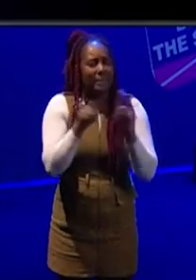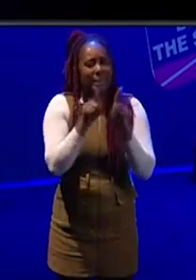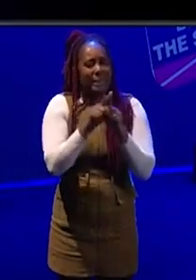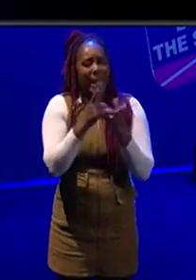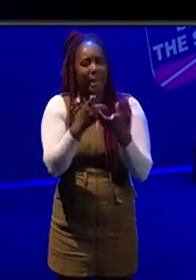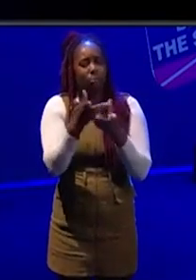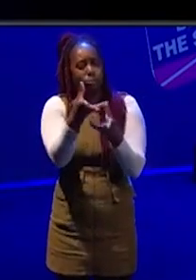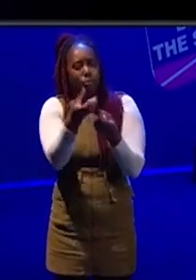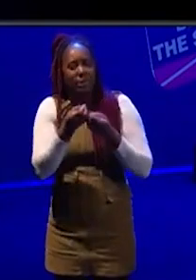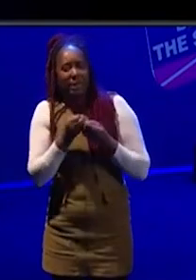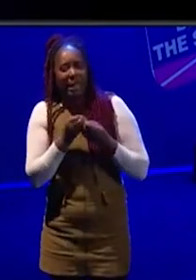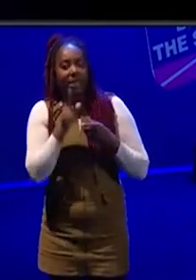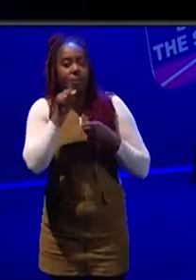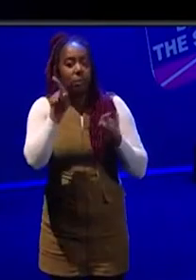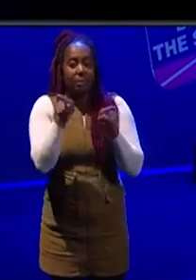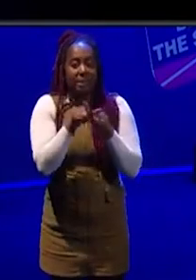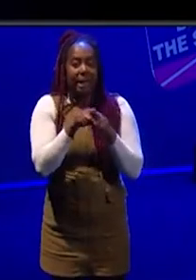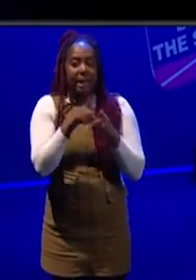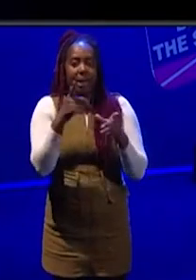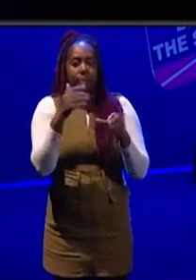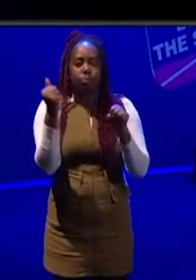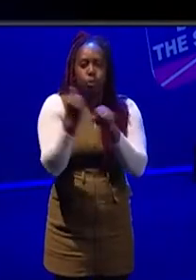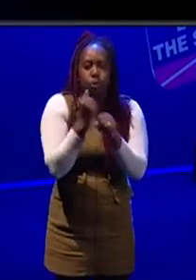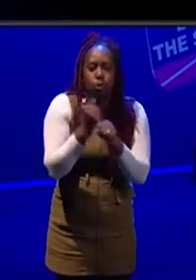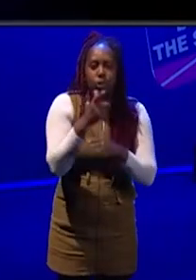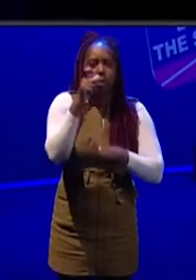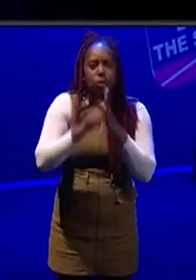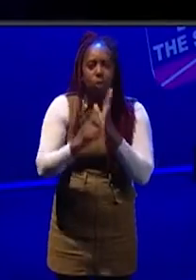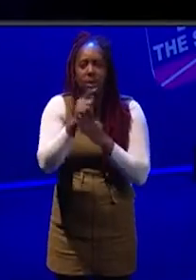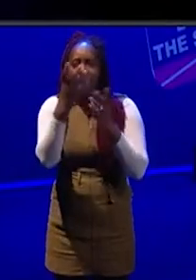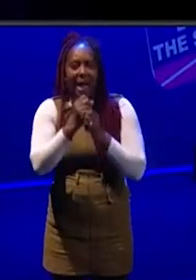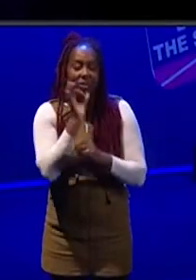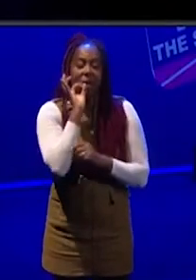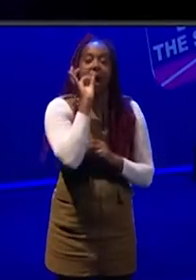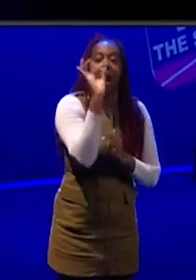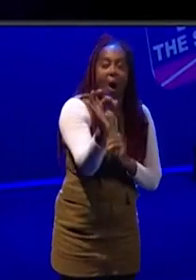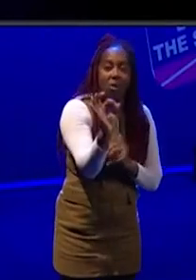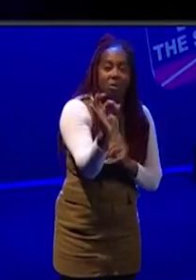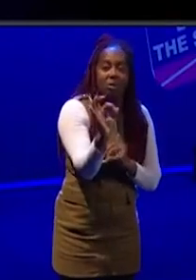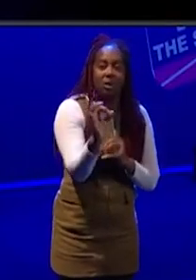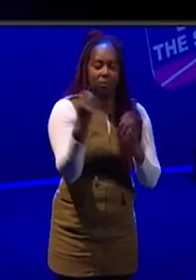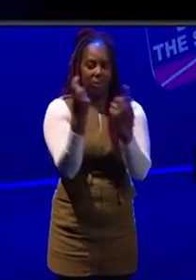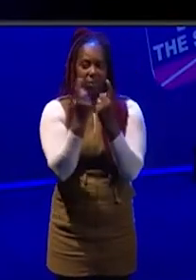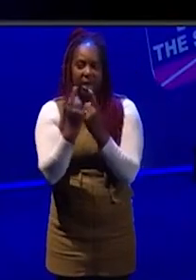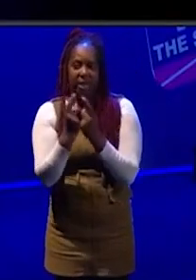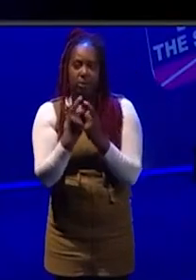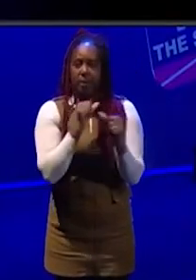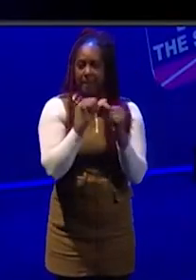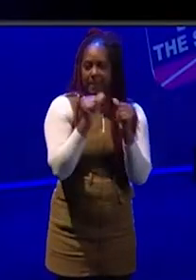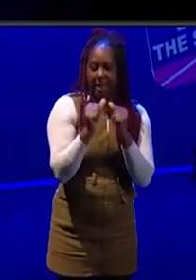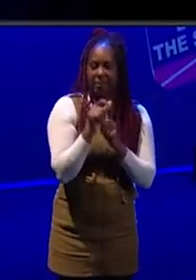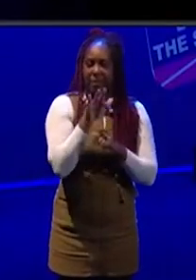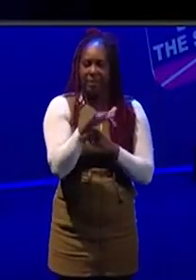So what are producers and theatres doing so that they don't have to ask for things to be better for